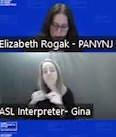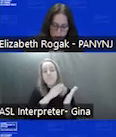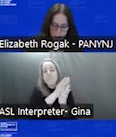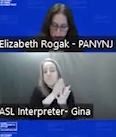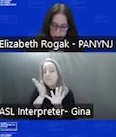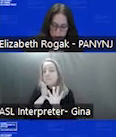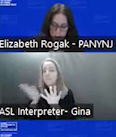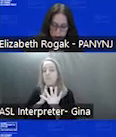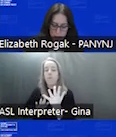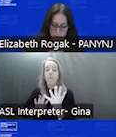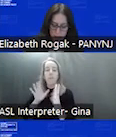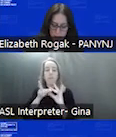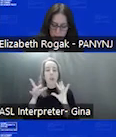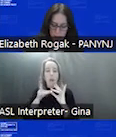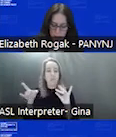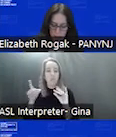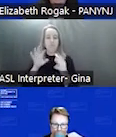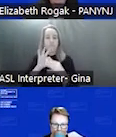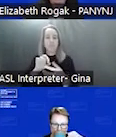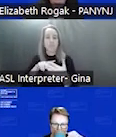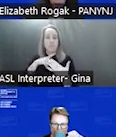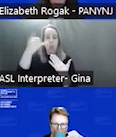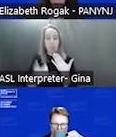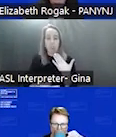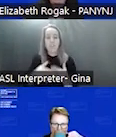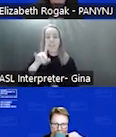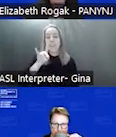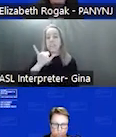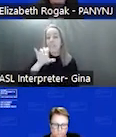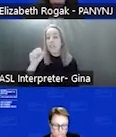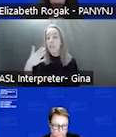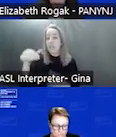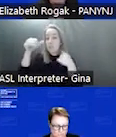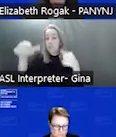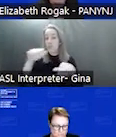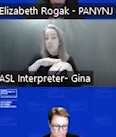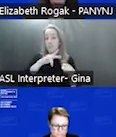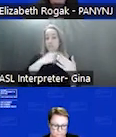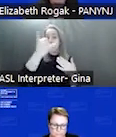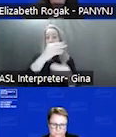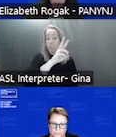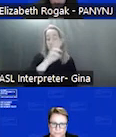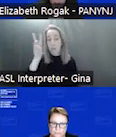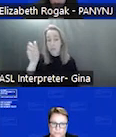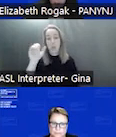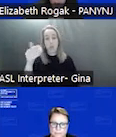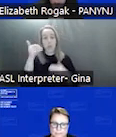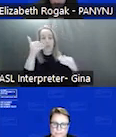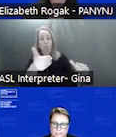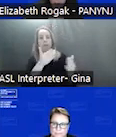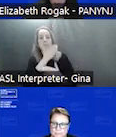The draft environmental impact statement is posted on the project website, and your comments can be submitted via the project website